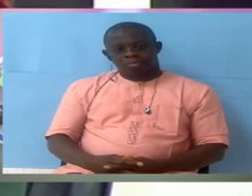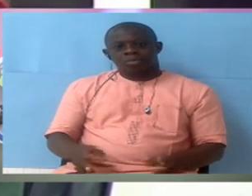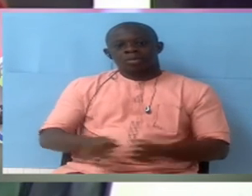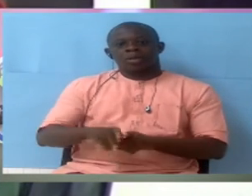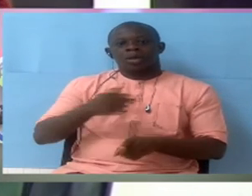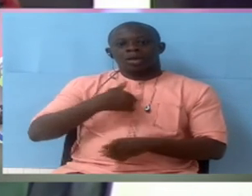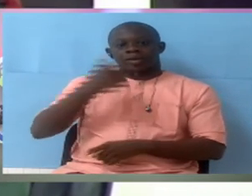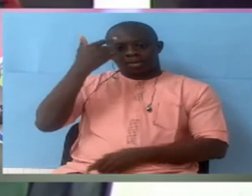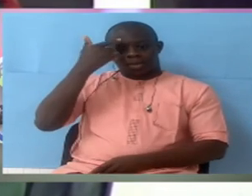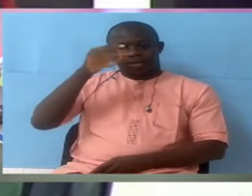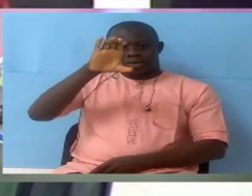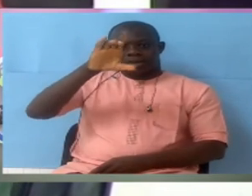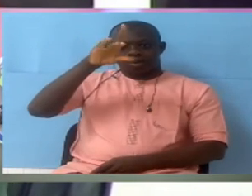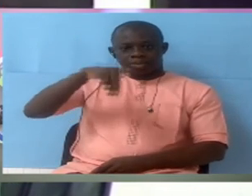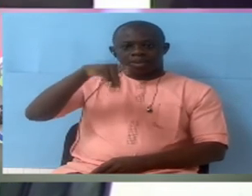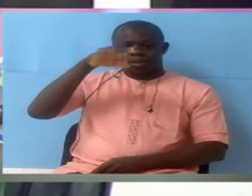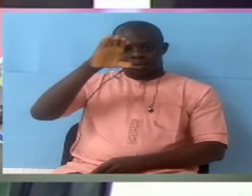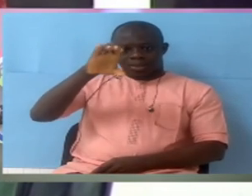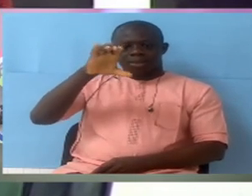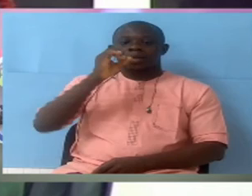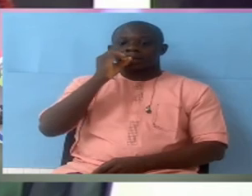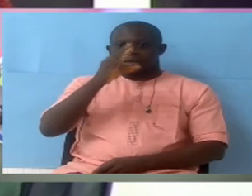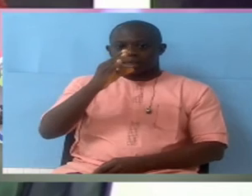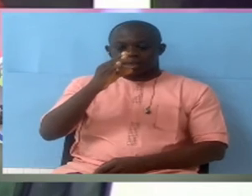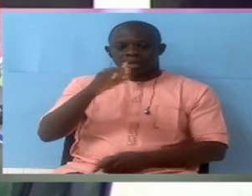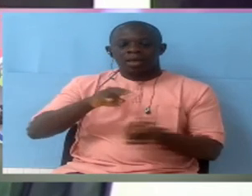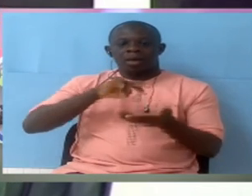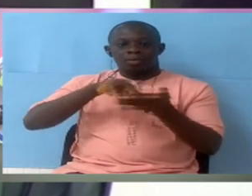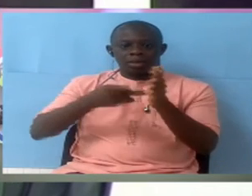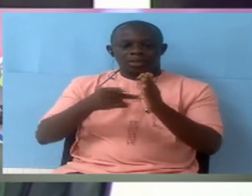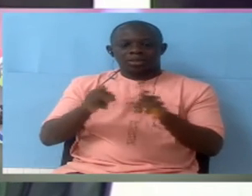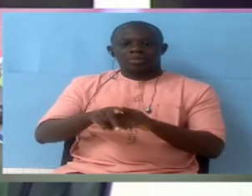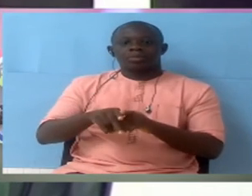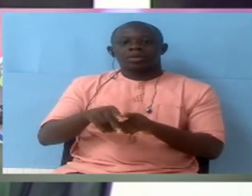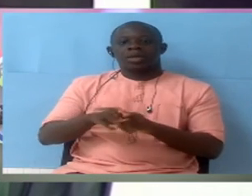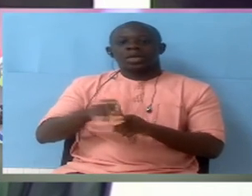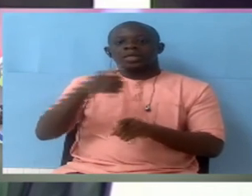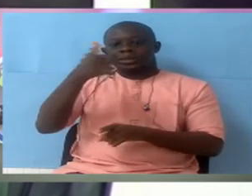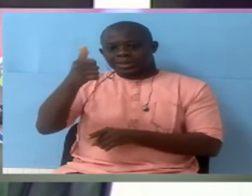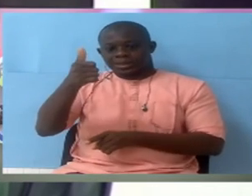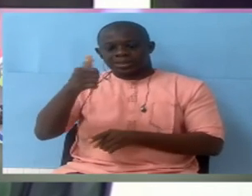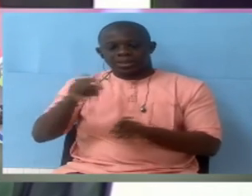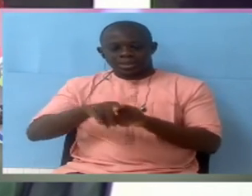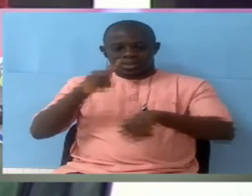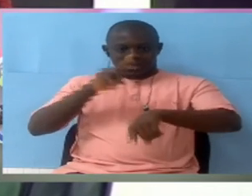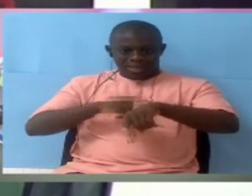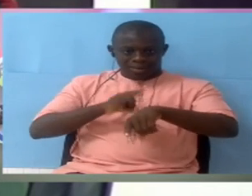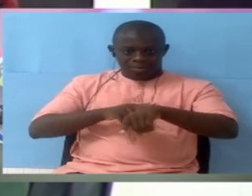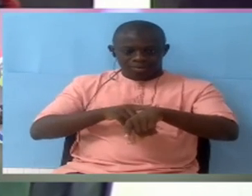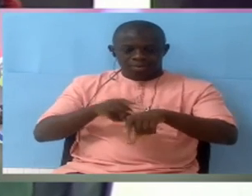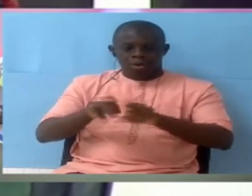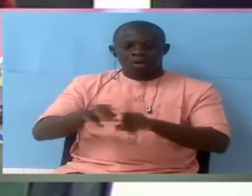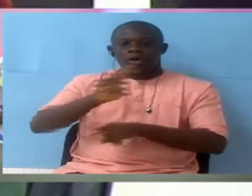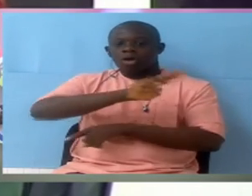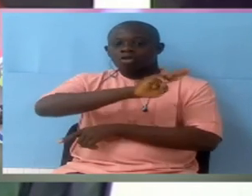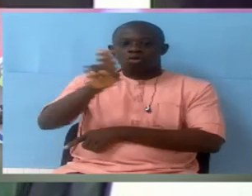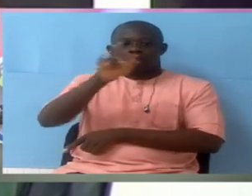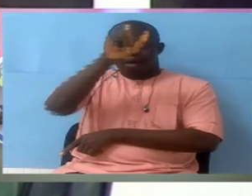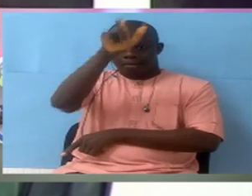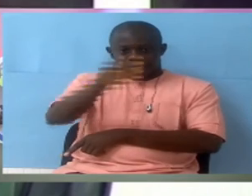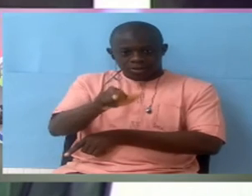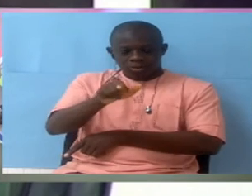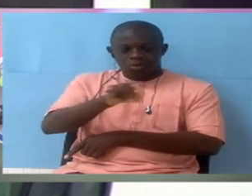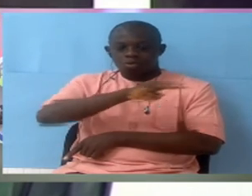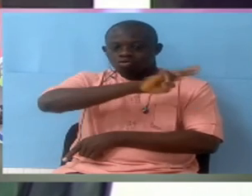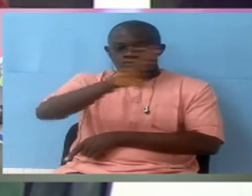the CPC says 1800 hours. Fogna CPC bi waxna ne bu juroom benn waxtu joté. No inmate